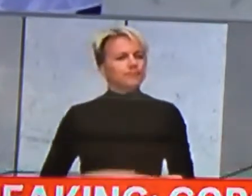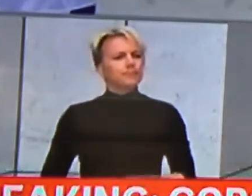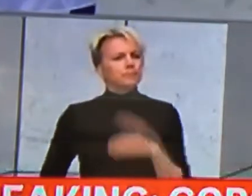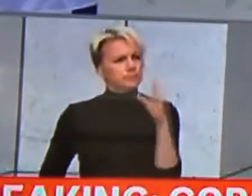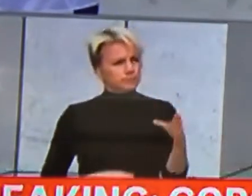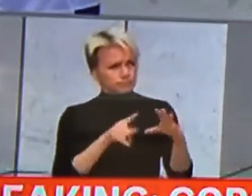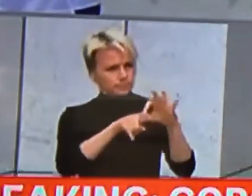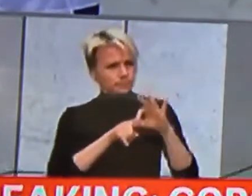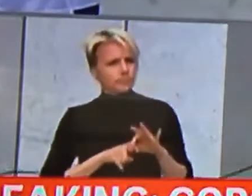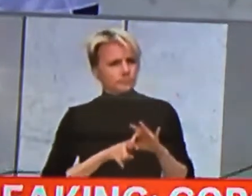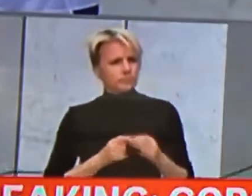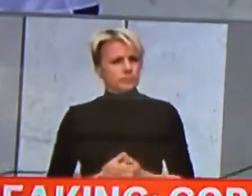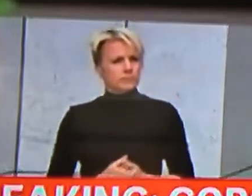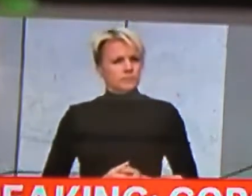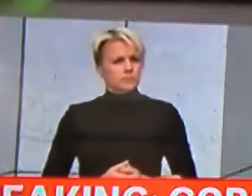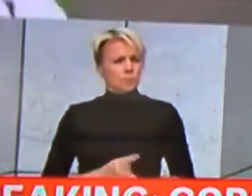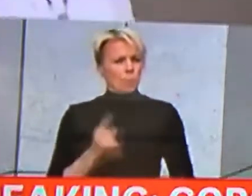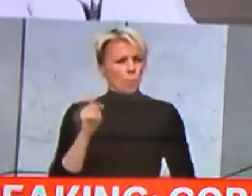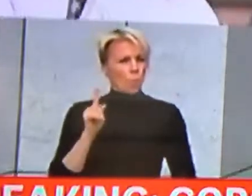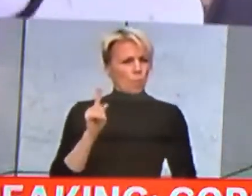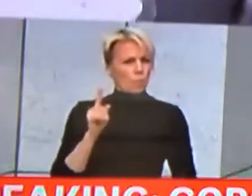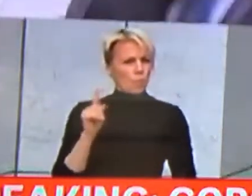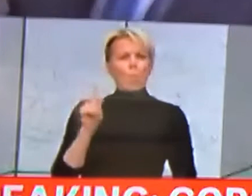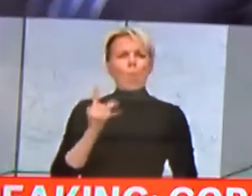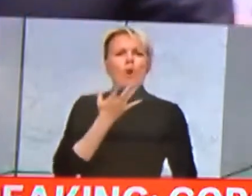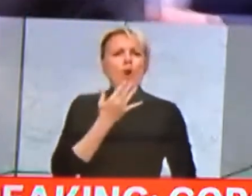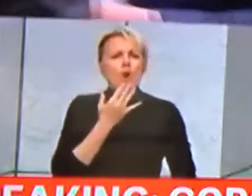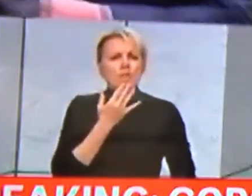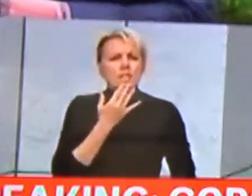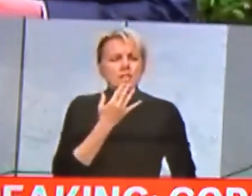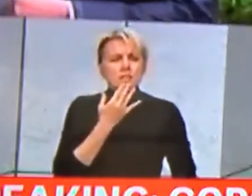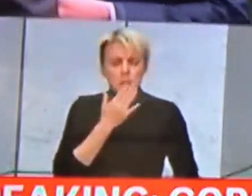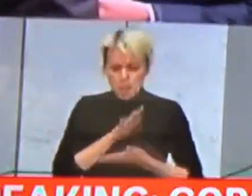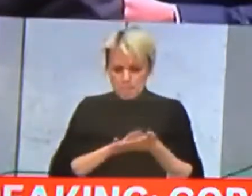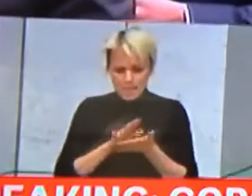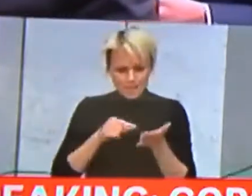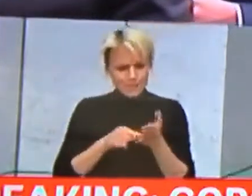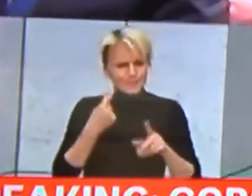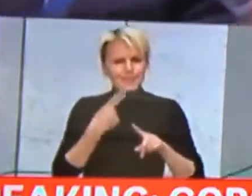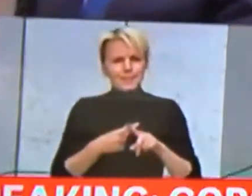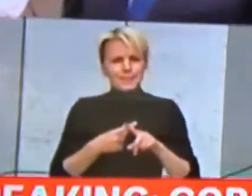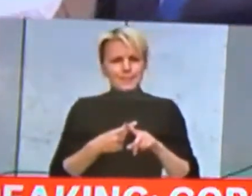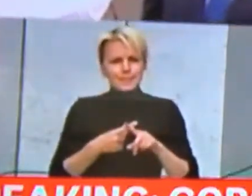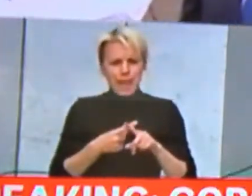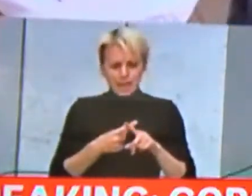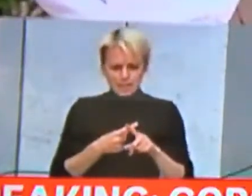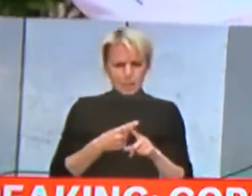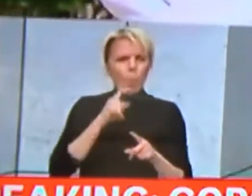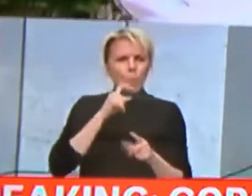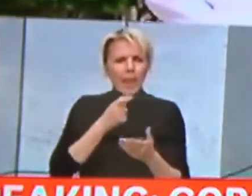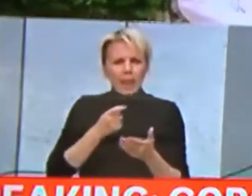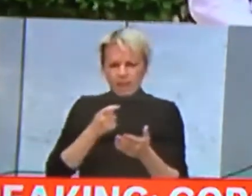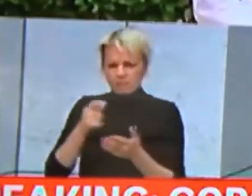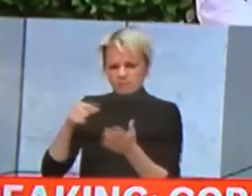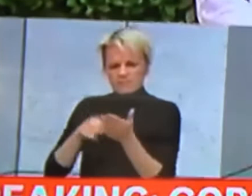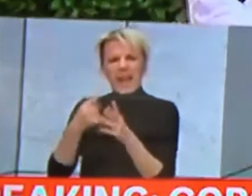do you expect that this is going to cost? Is the taxpayer going to have to foot that bill regarding these quarantining arrangements? And in terms of the concern